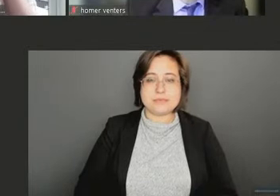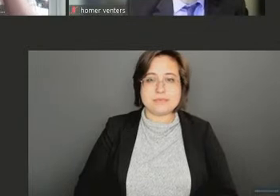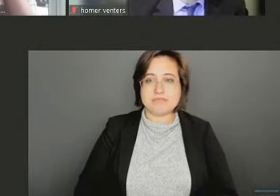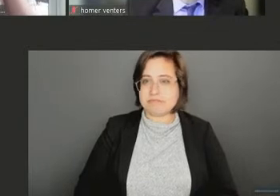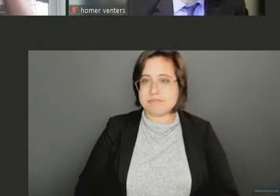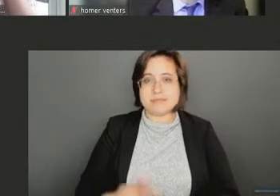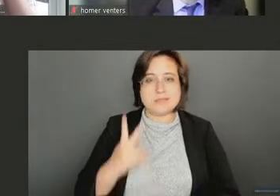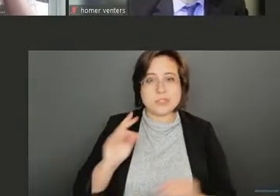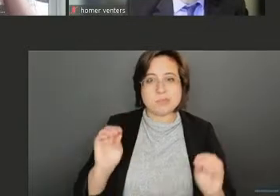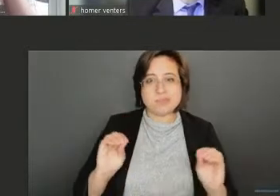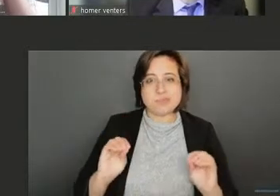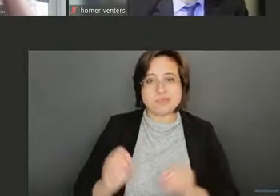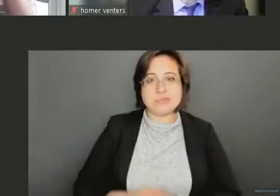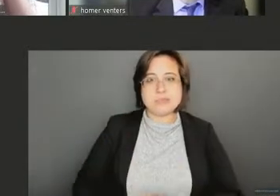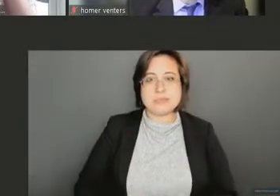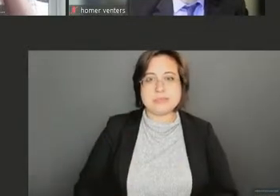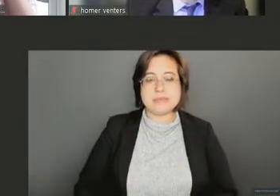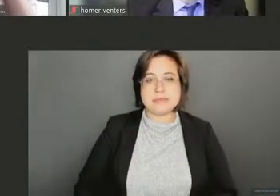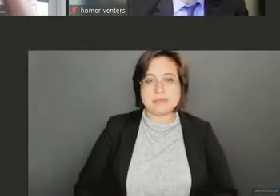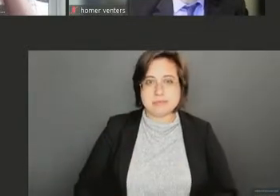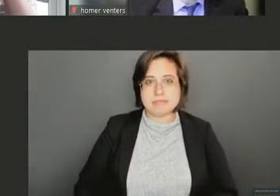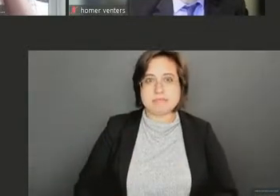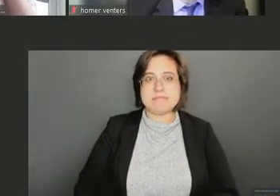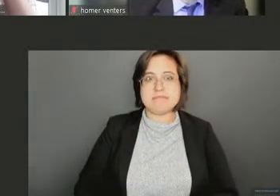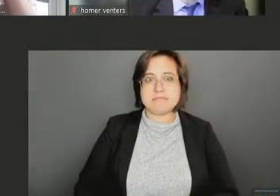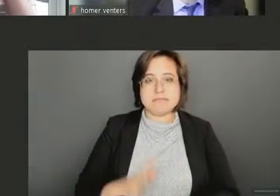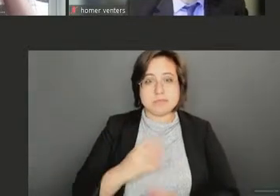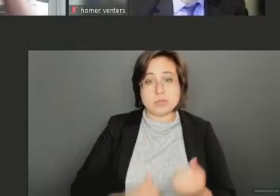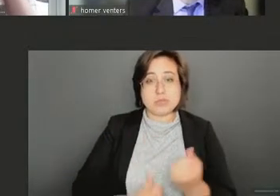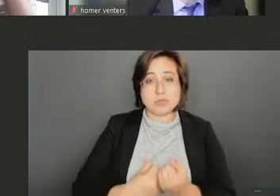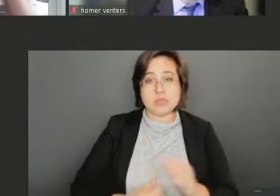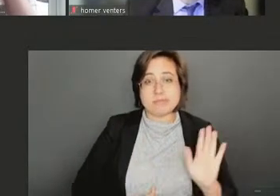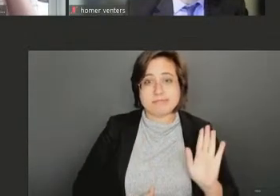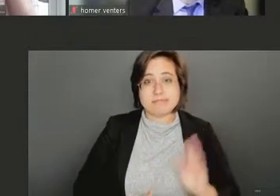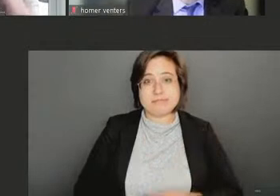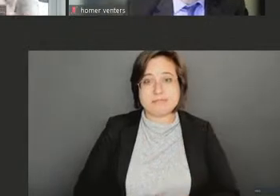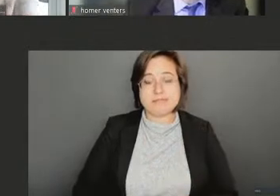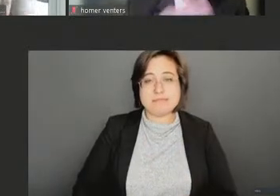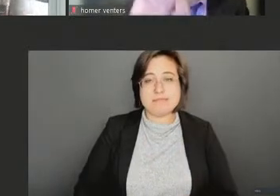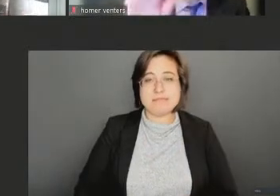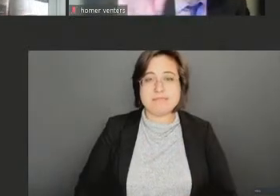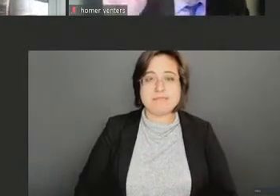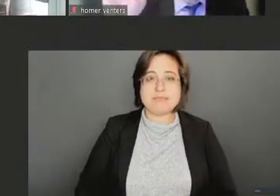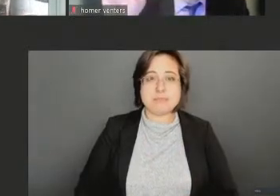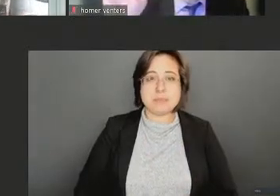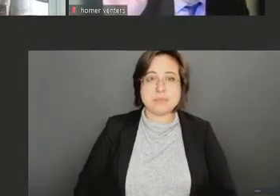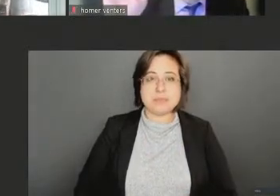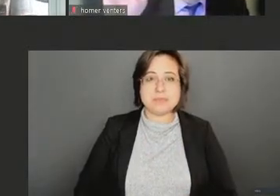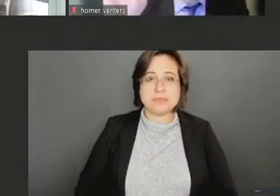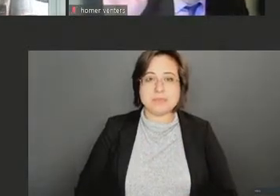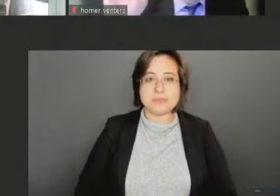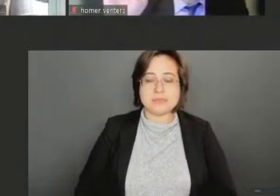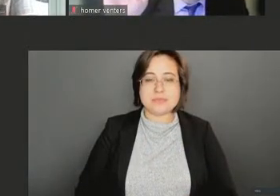Seeing none, please indicate your vote by show of hand. Yeas, please.